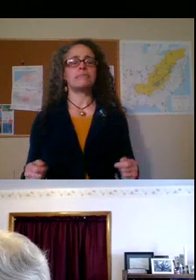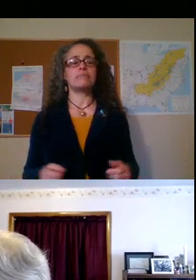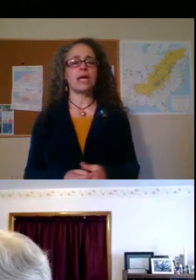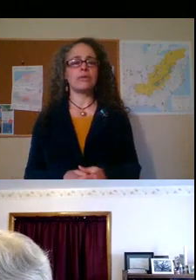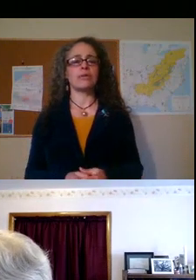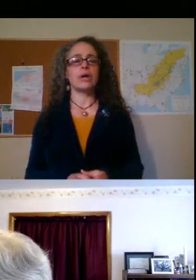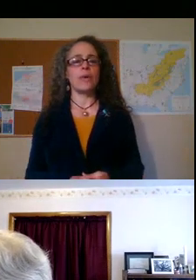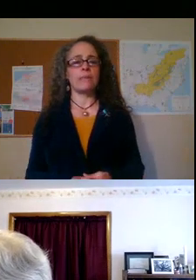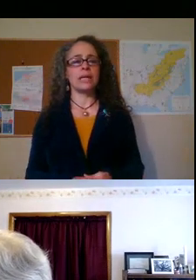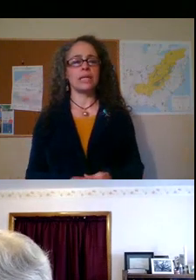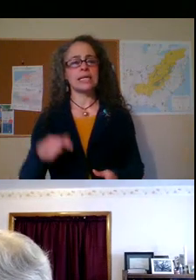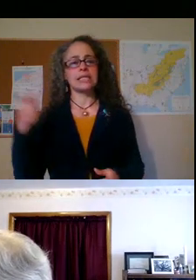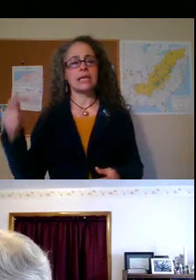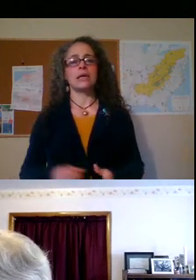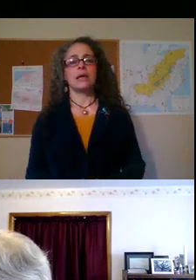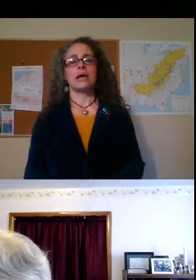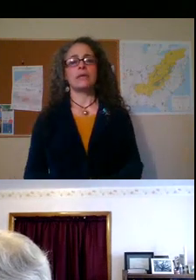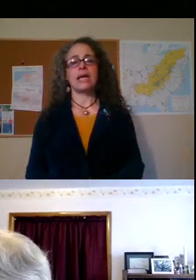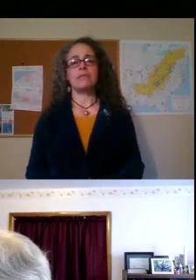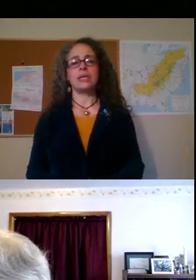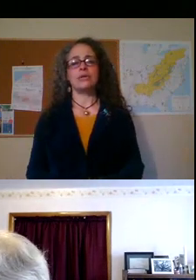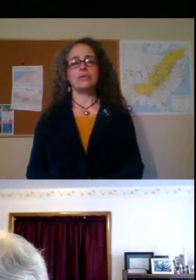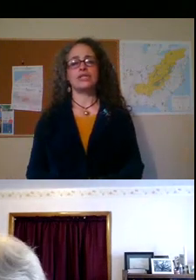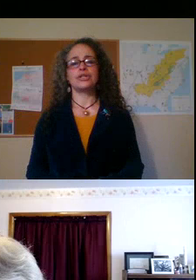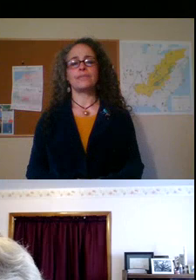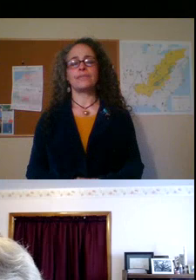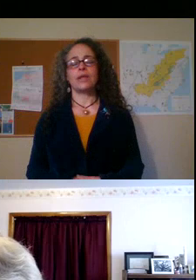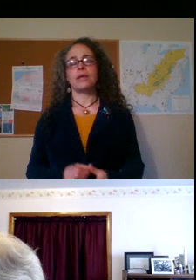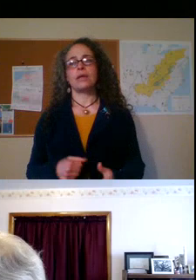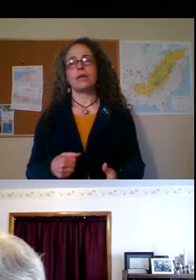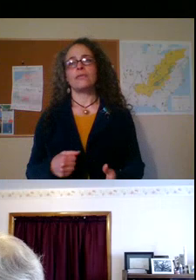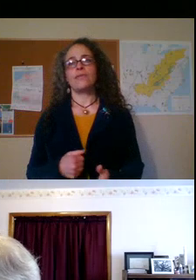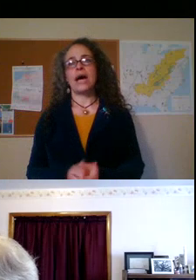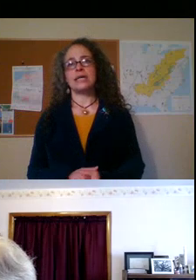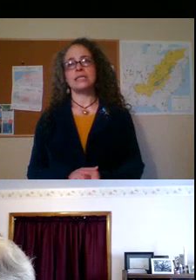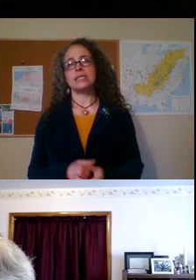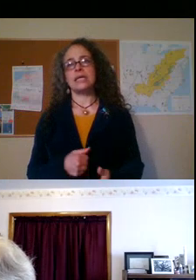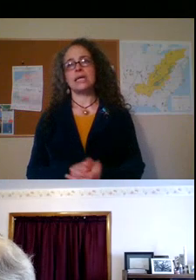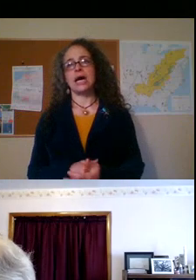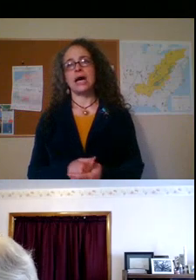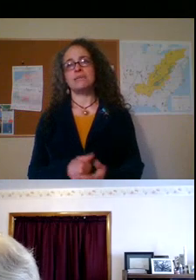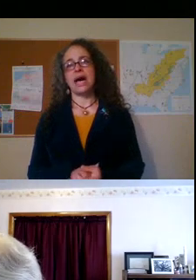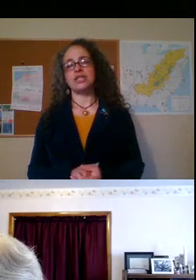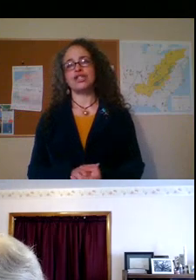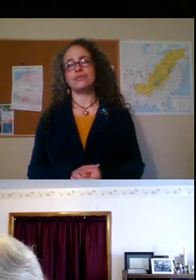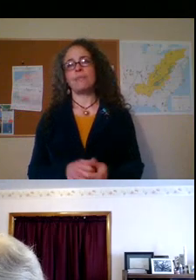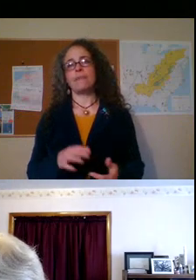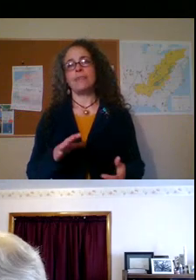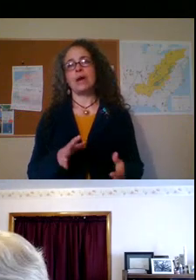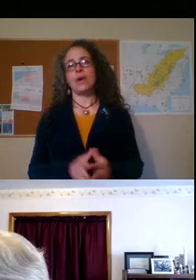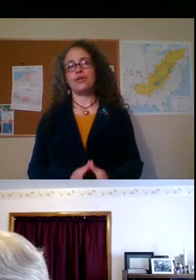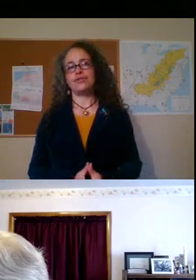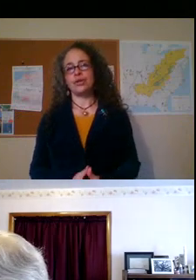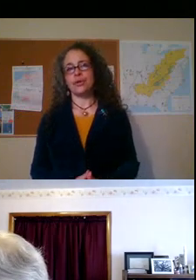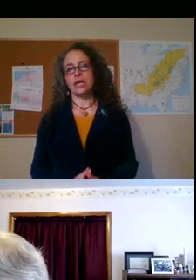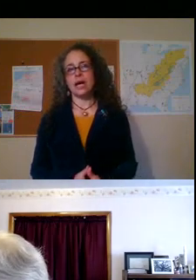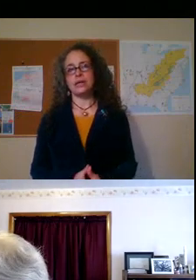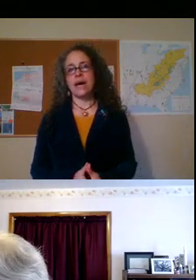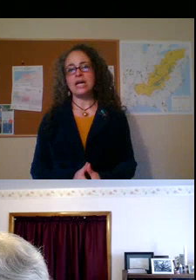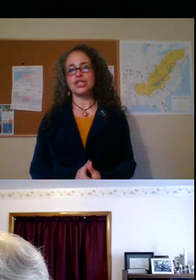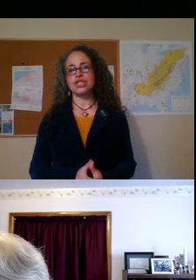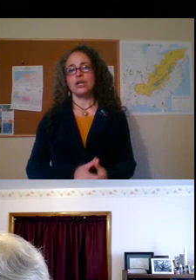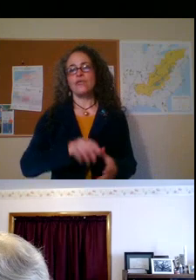yeah, other equipment, like I said, can be used as in-kind match. Now, when you're doing